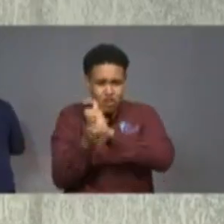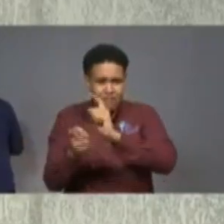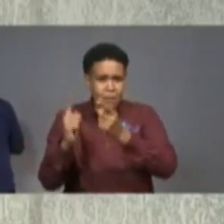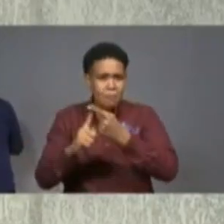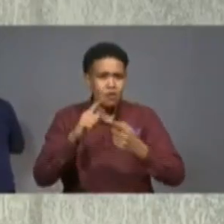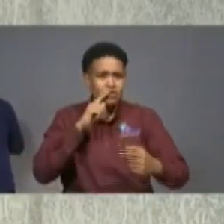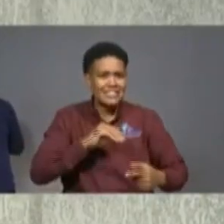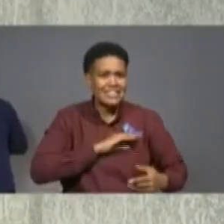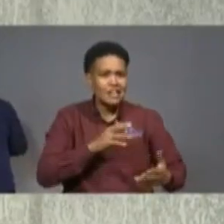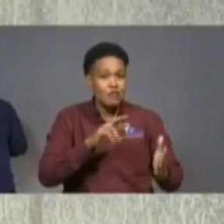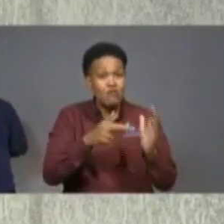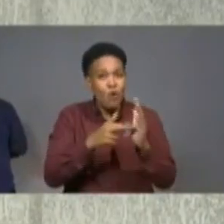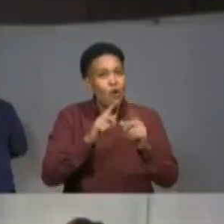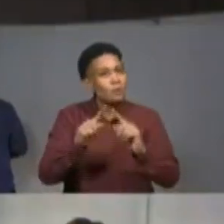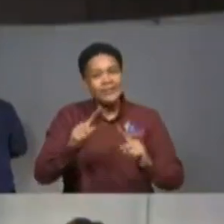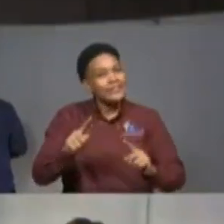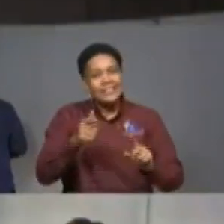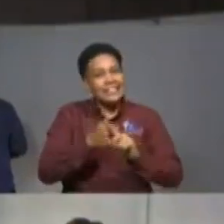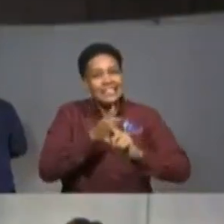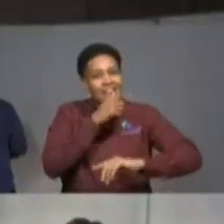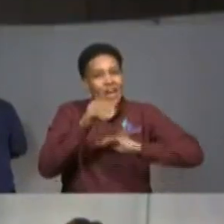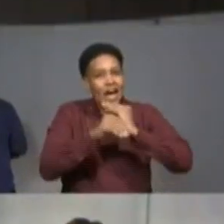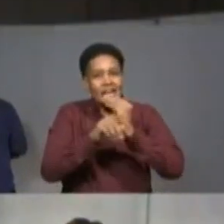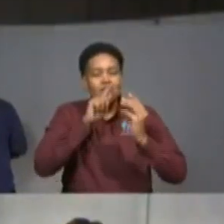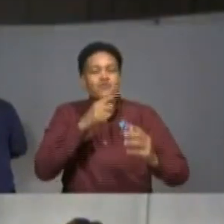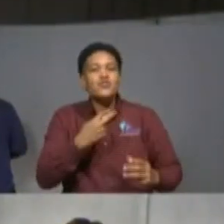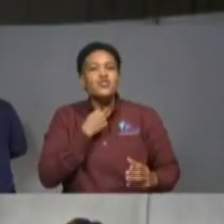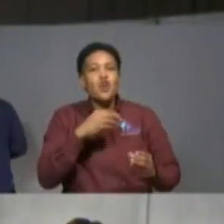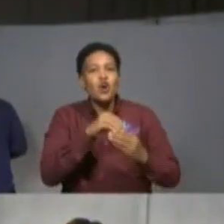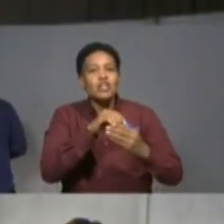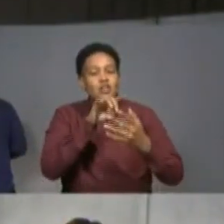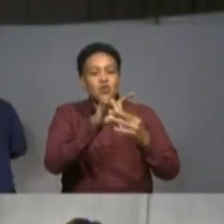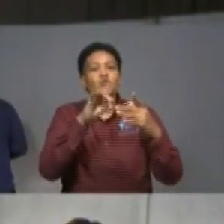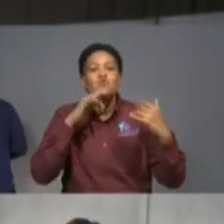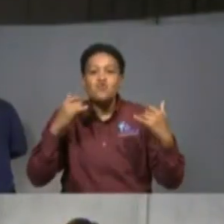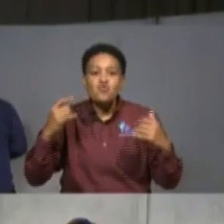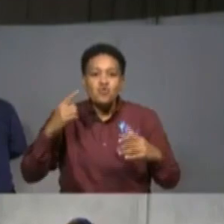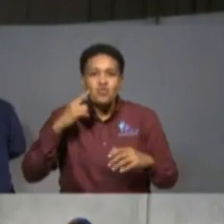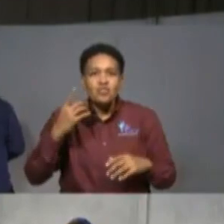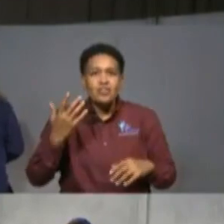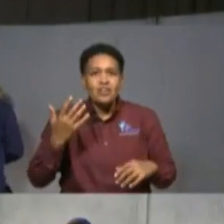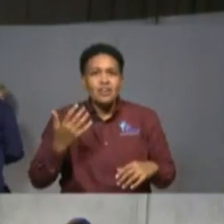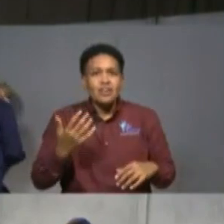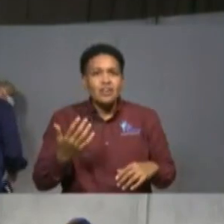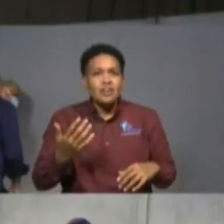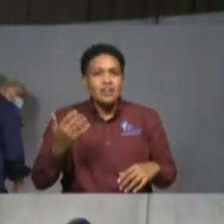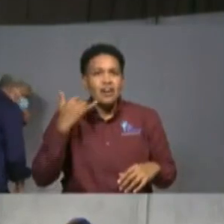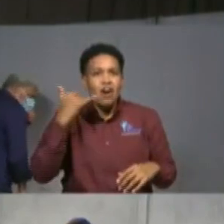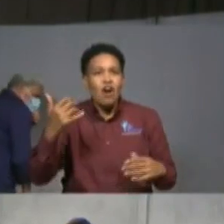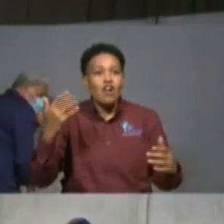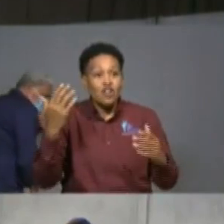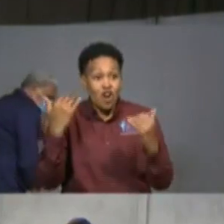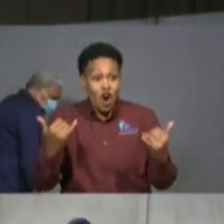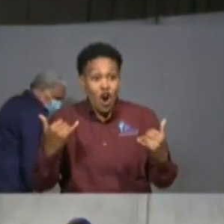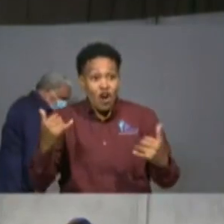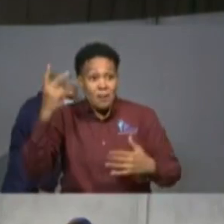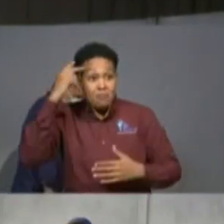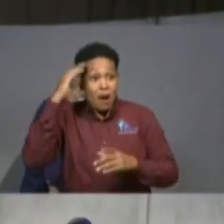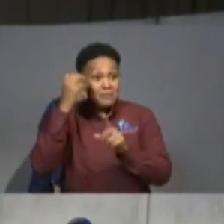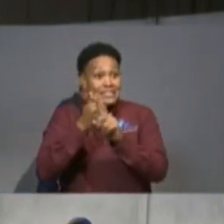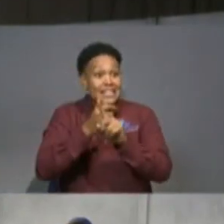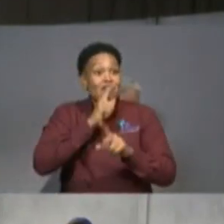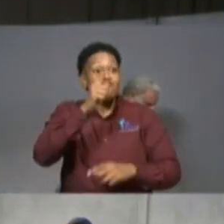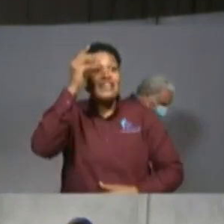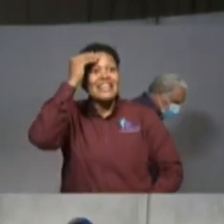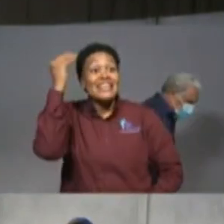move. However, they stuck to the need for a referendum. Recall, the current Prime Minister had indicated